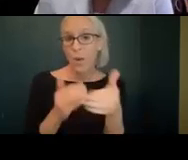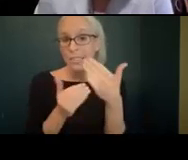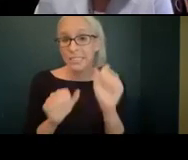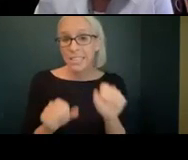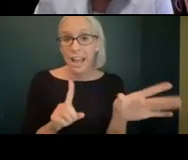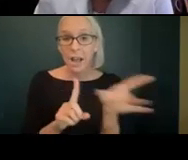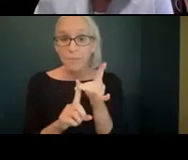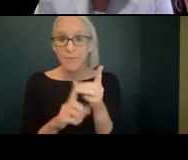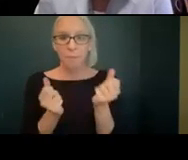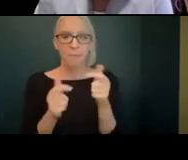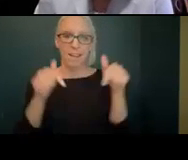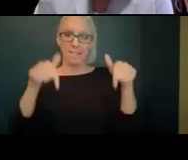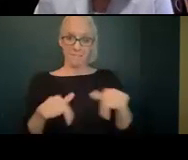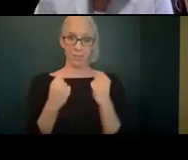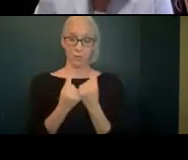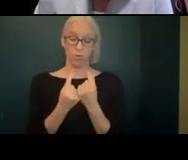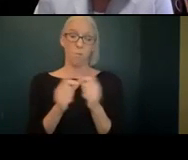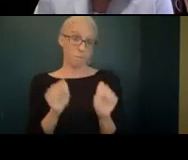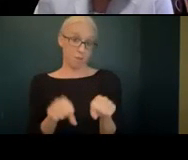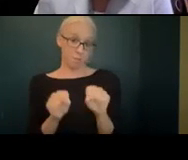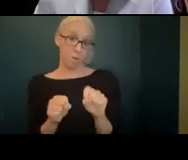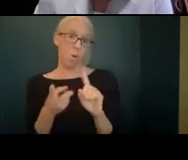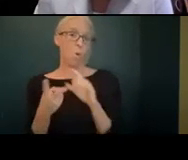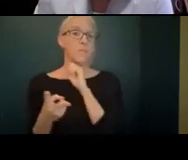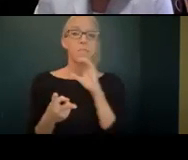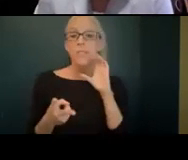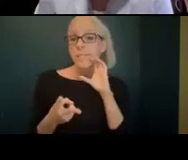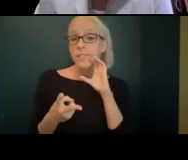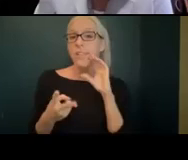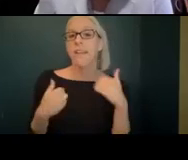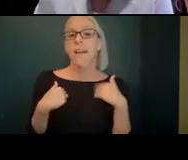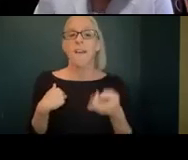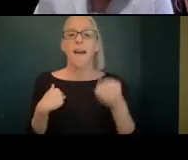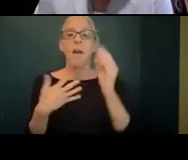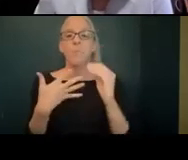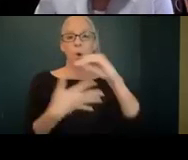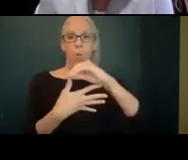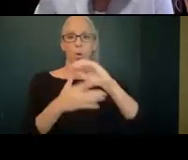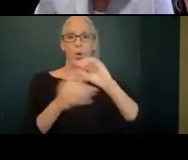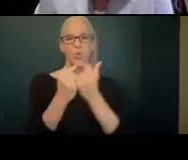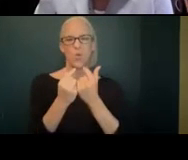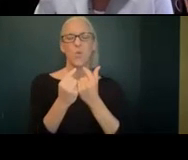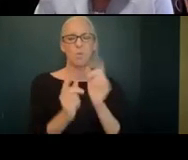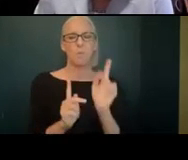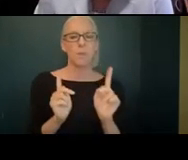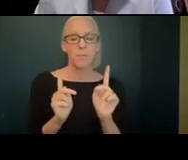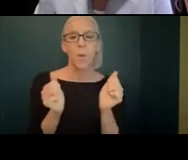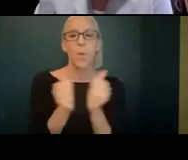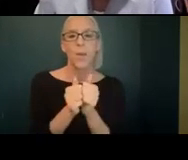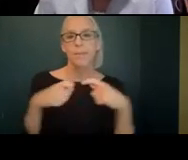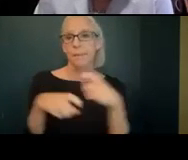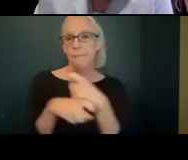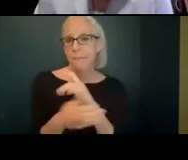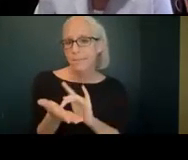important that, start getting that booster. Again, those are the high priority groups for me right now, elderly and people with complex